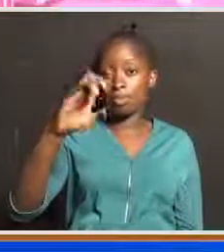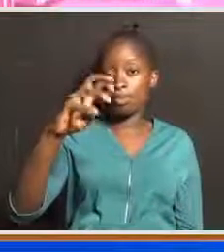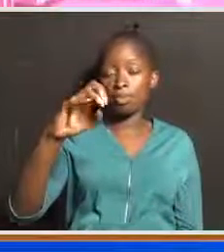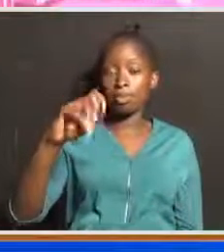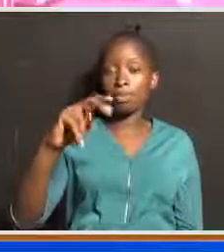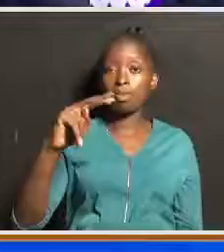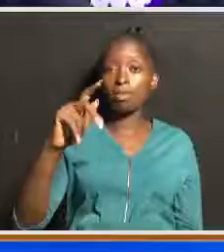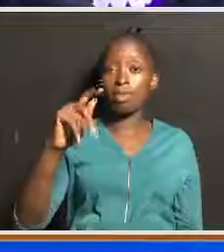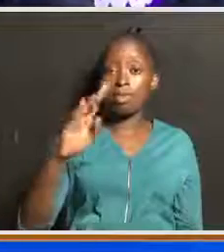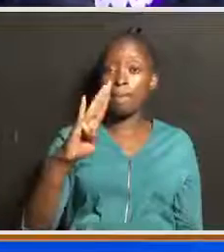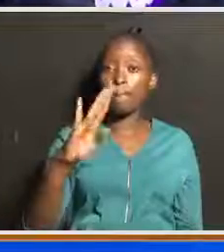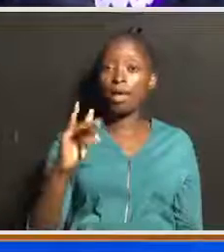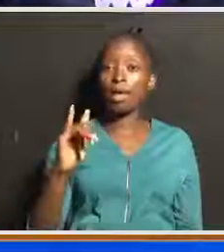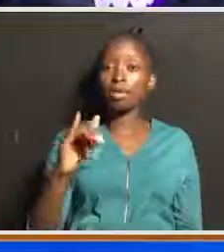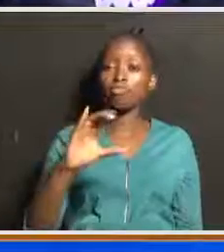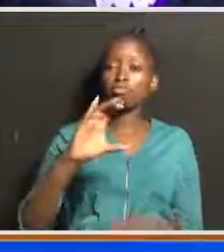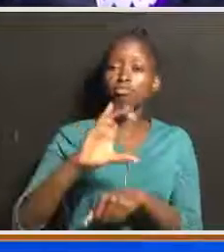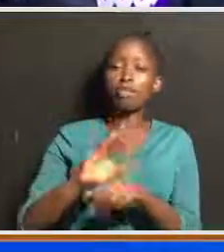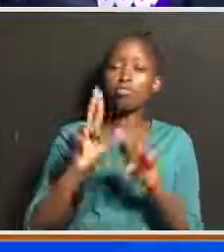government.